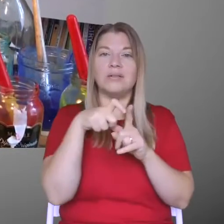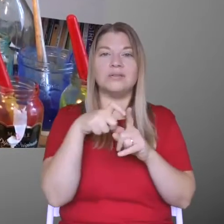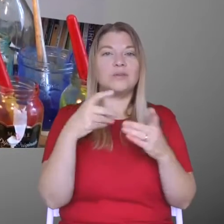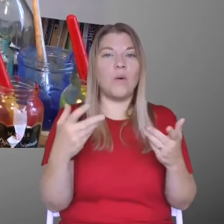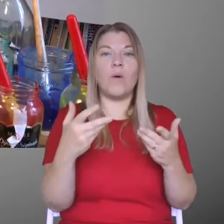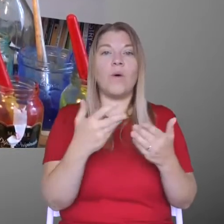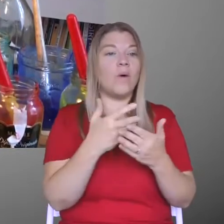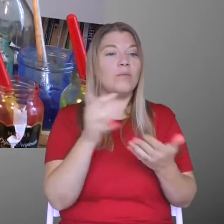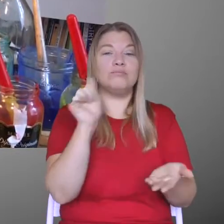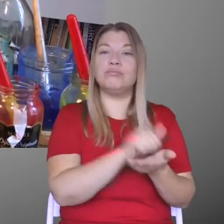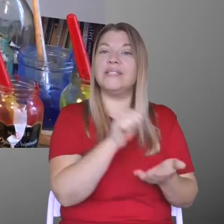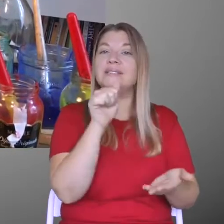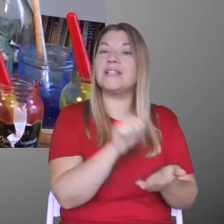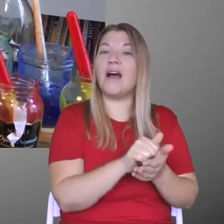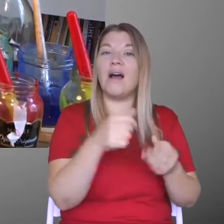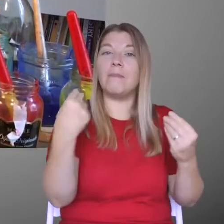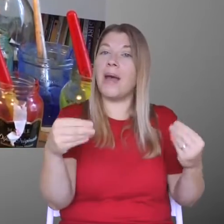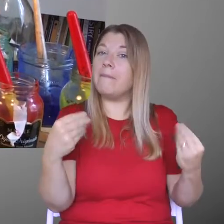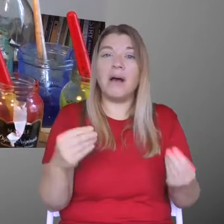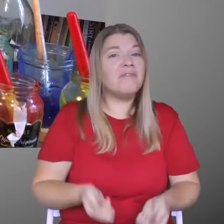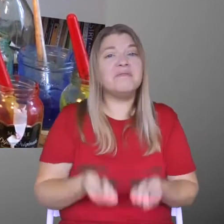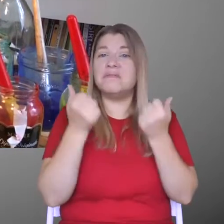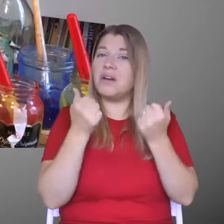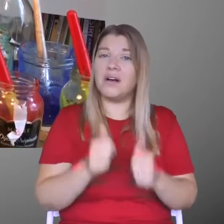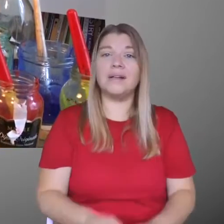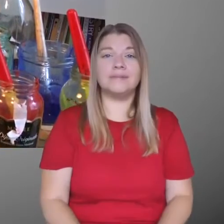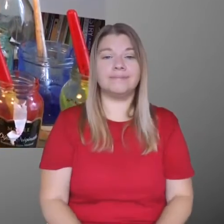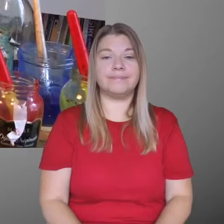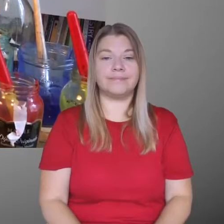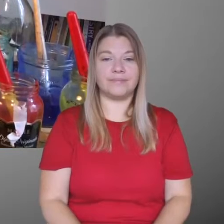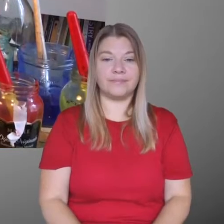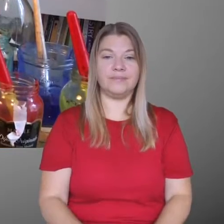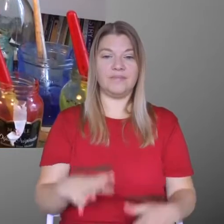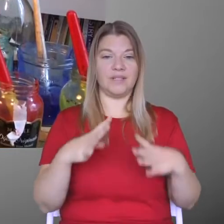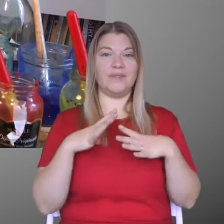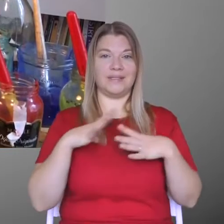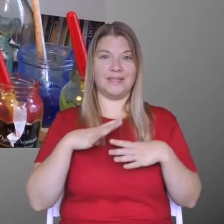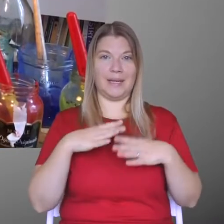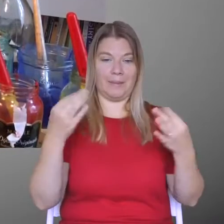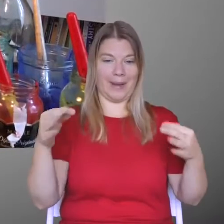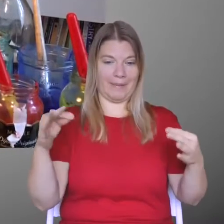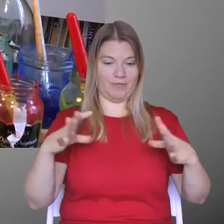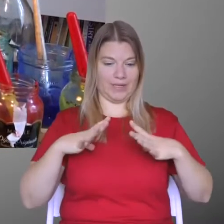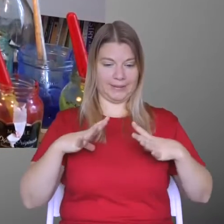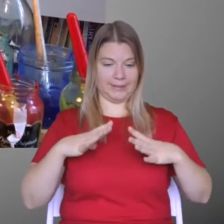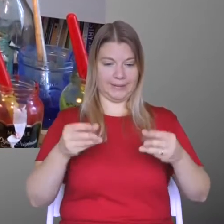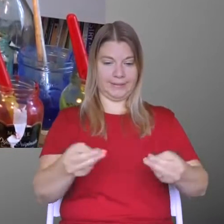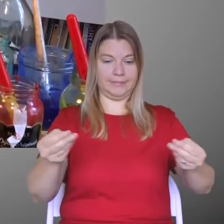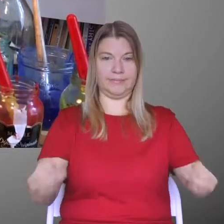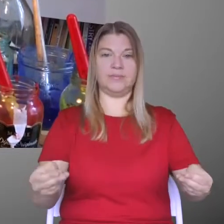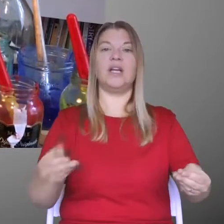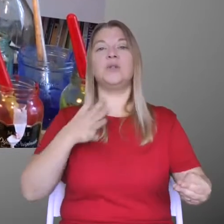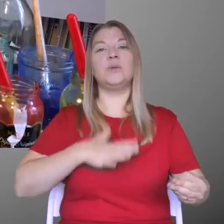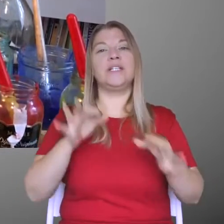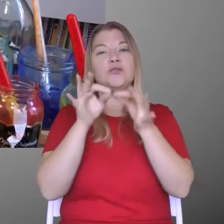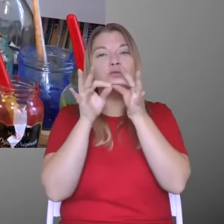printer paper, okay? So you've got your nice clean paper. You are going to need a straw.